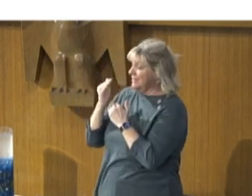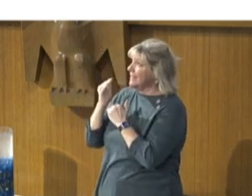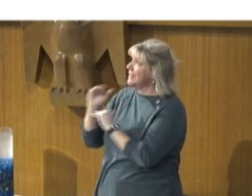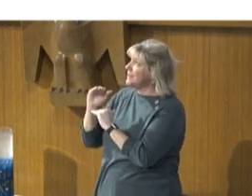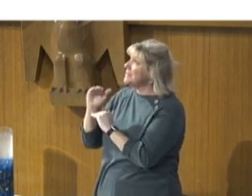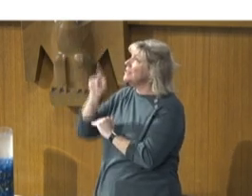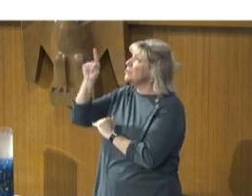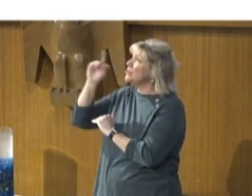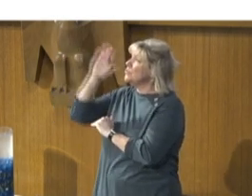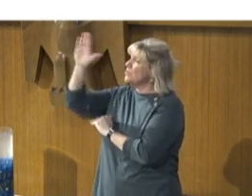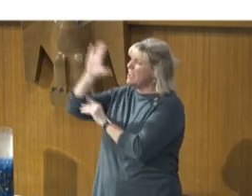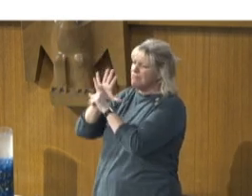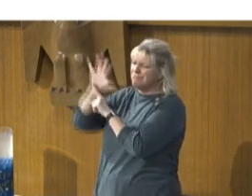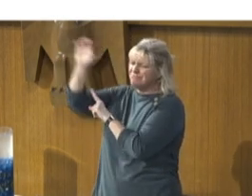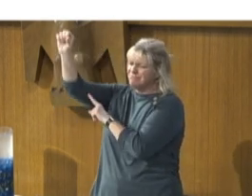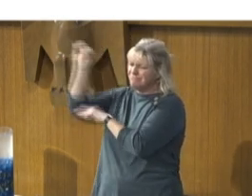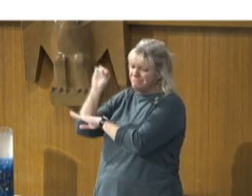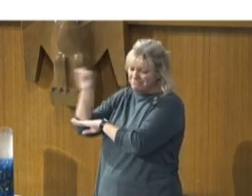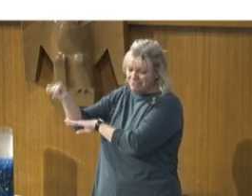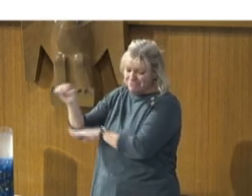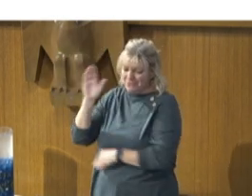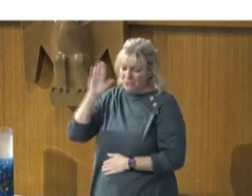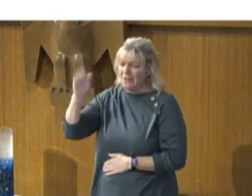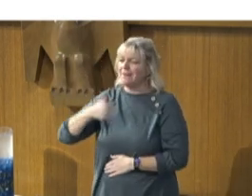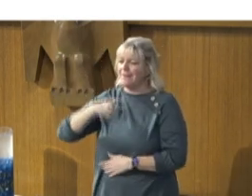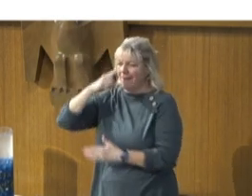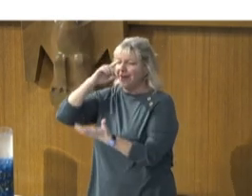you'll exceed it.